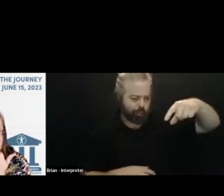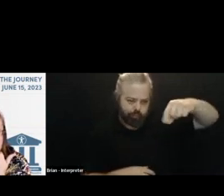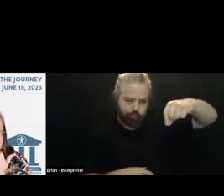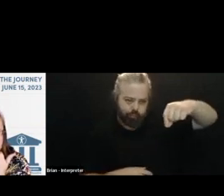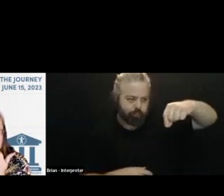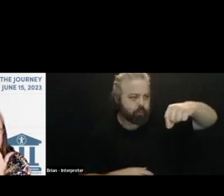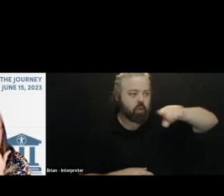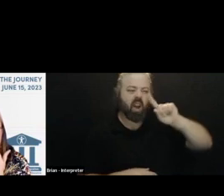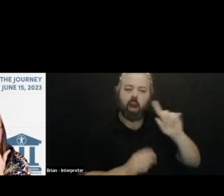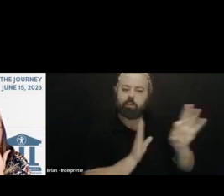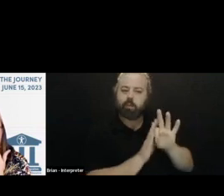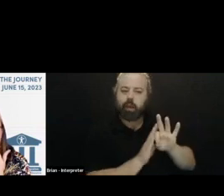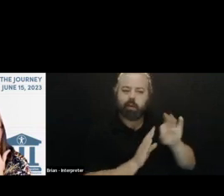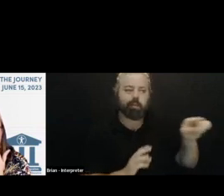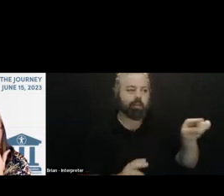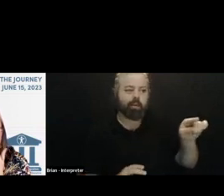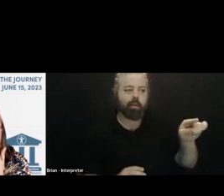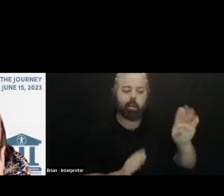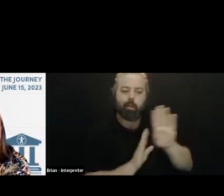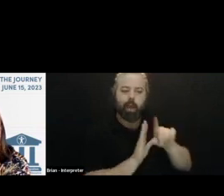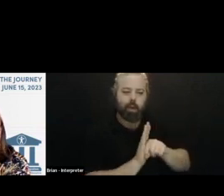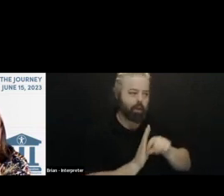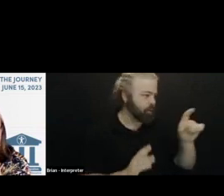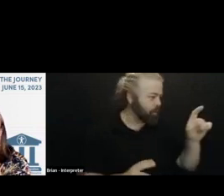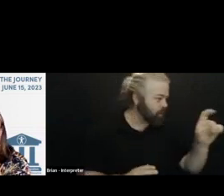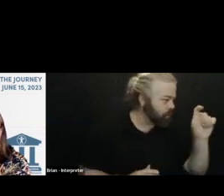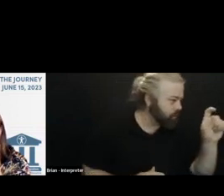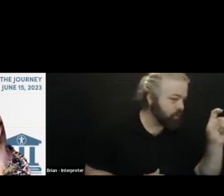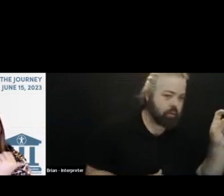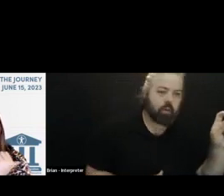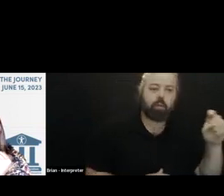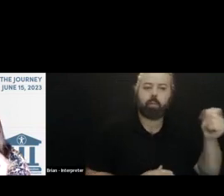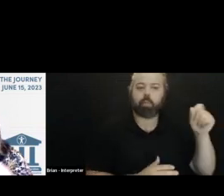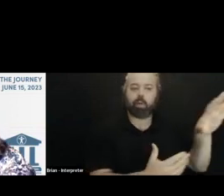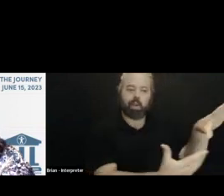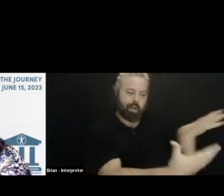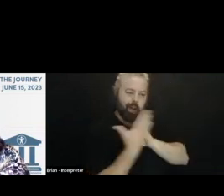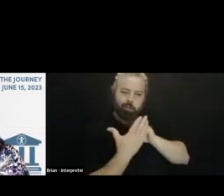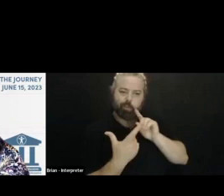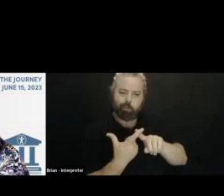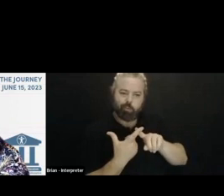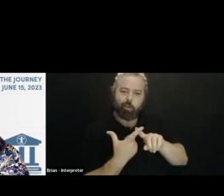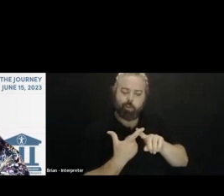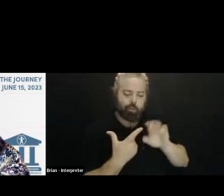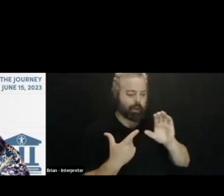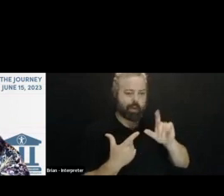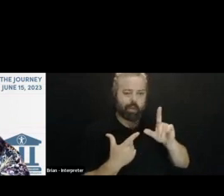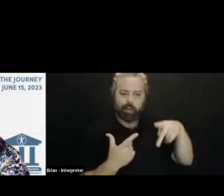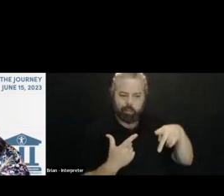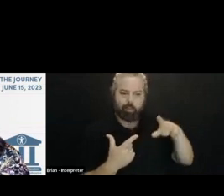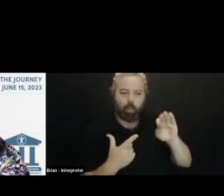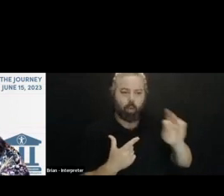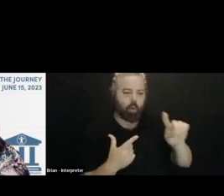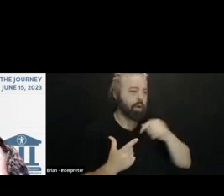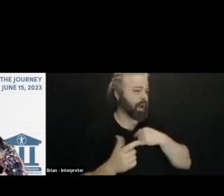here, and that immediately copies it to the clipboard. So then I could use a tool like WebAIM's